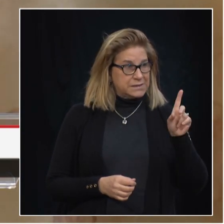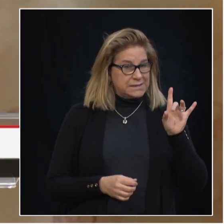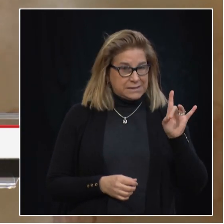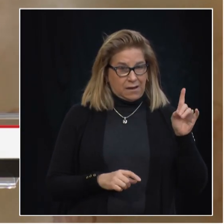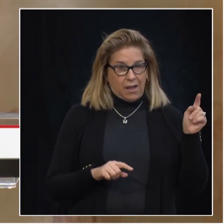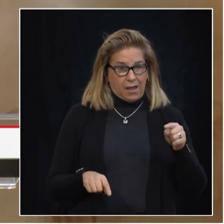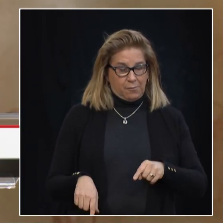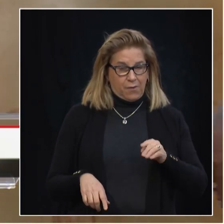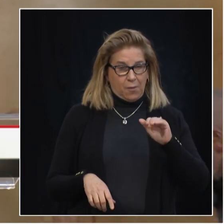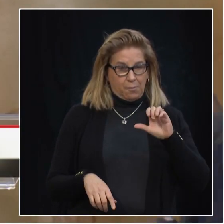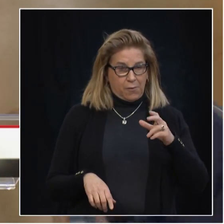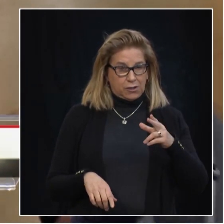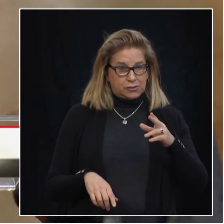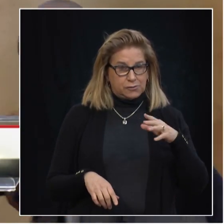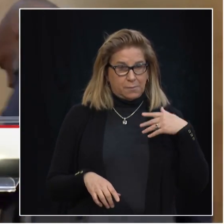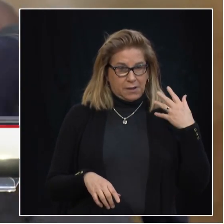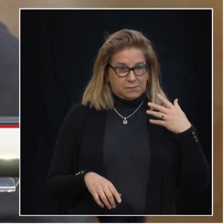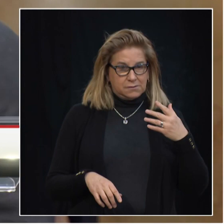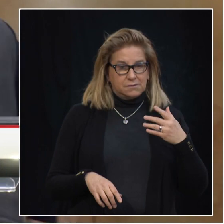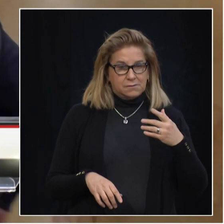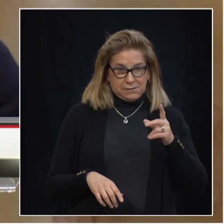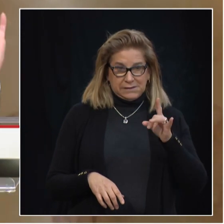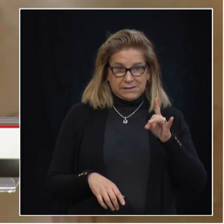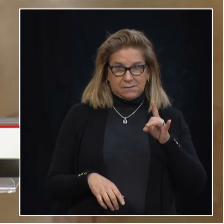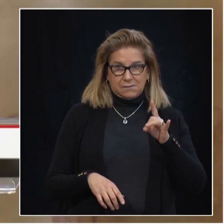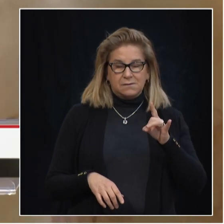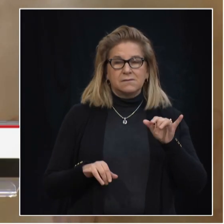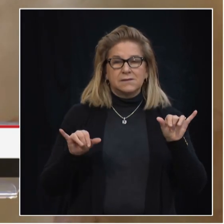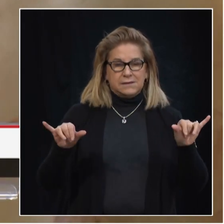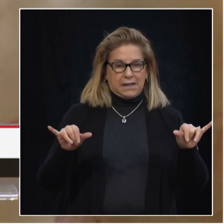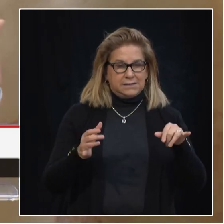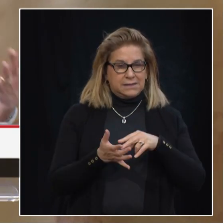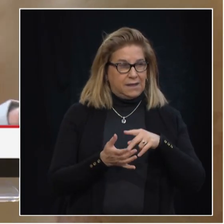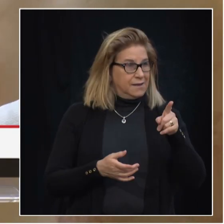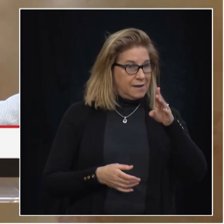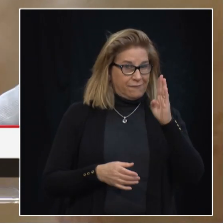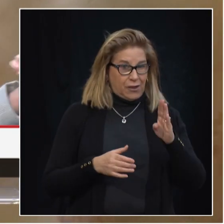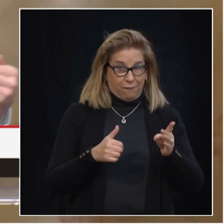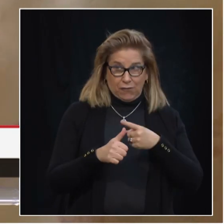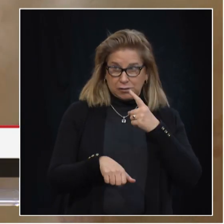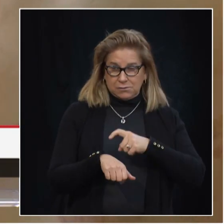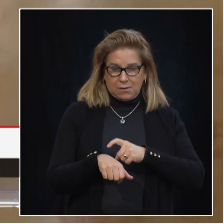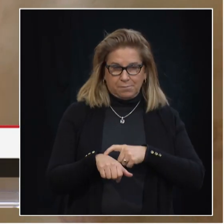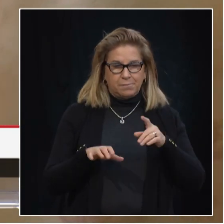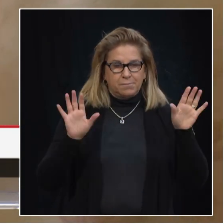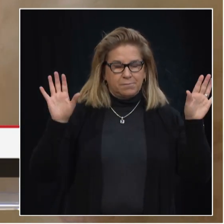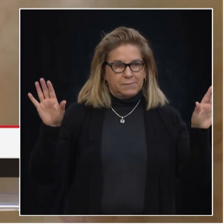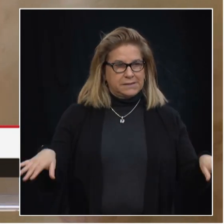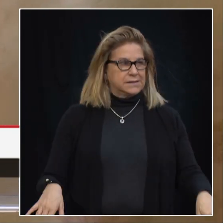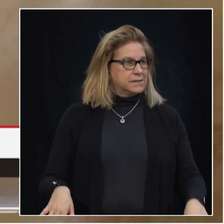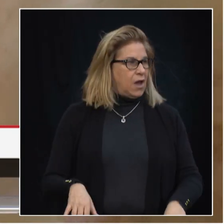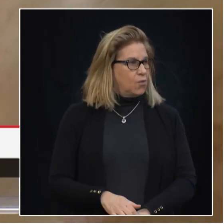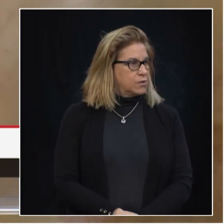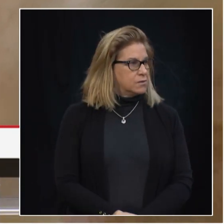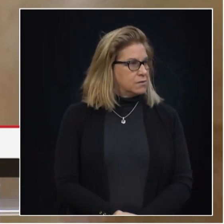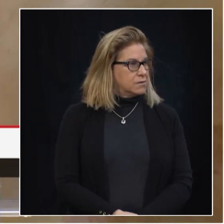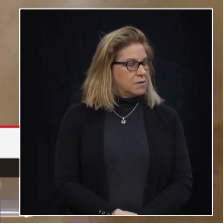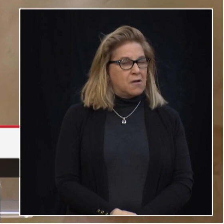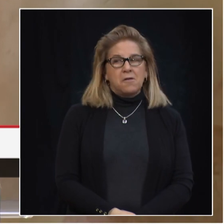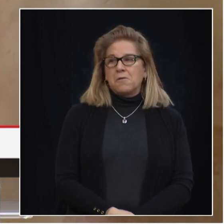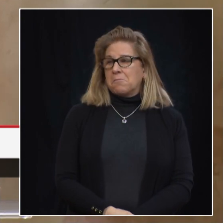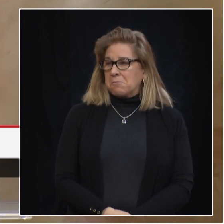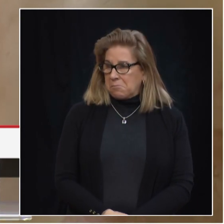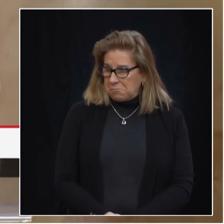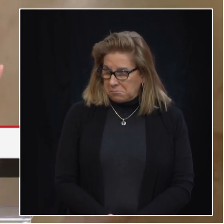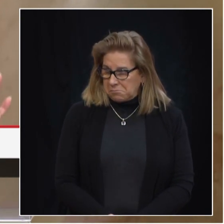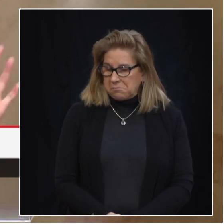you to keep standing. And if you haven't, if this is your first time, you can relax in your seats. All right? Okay.